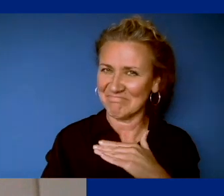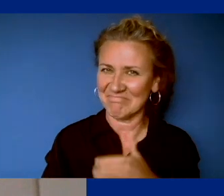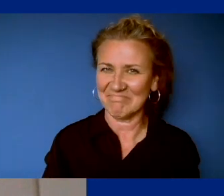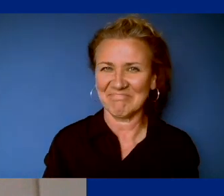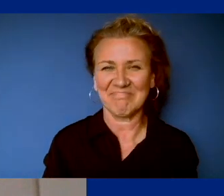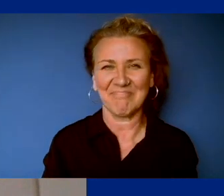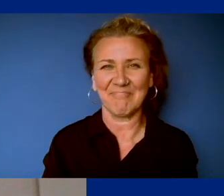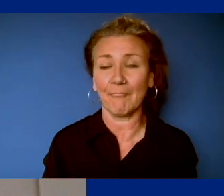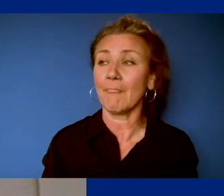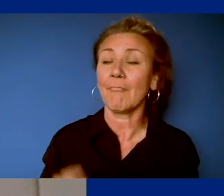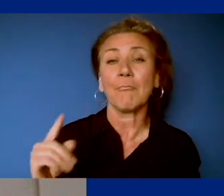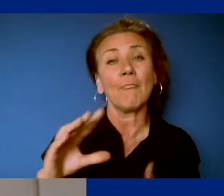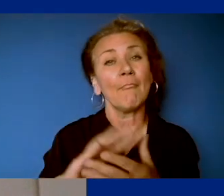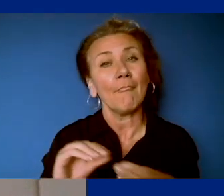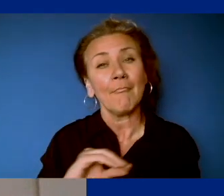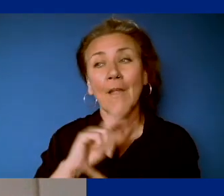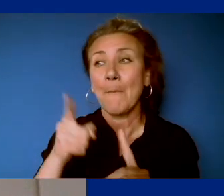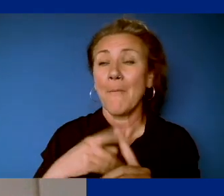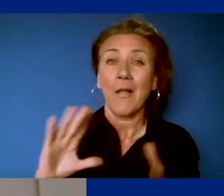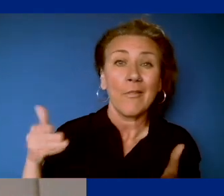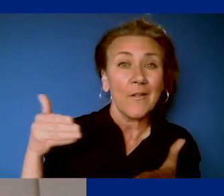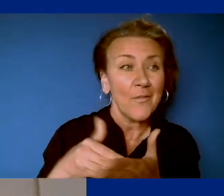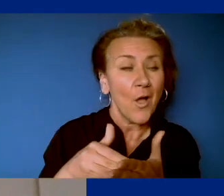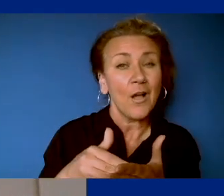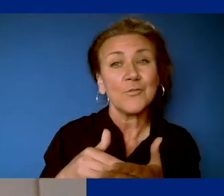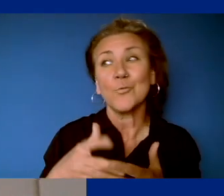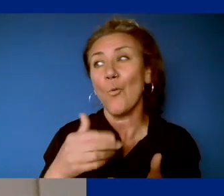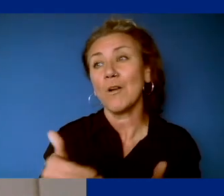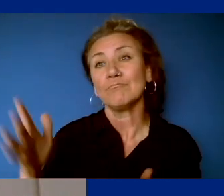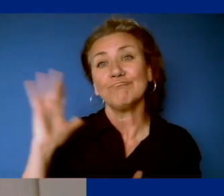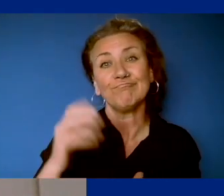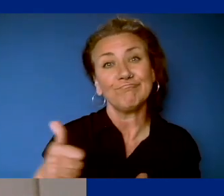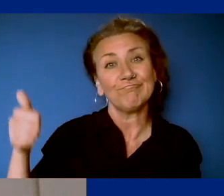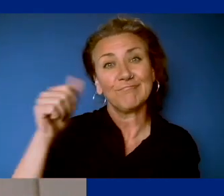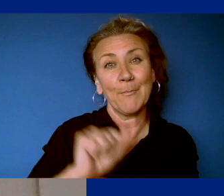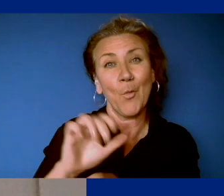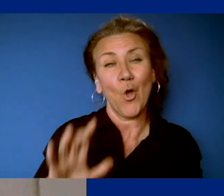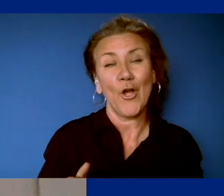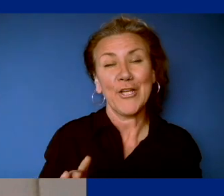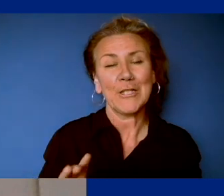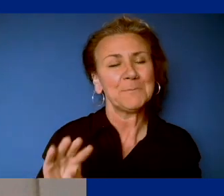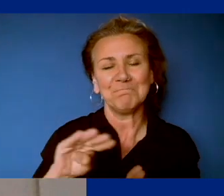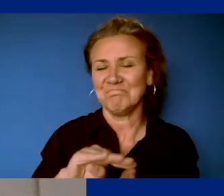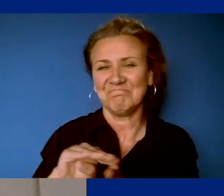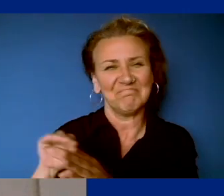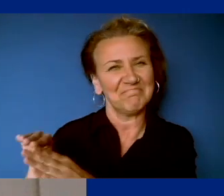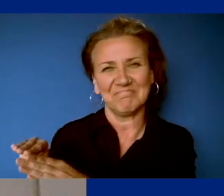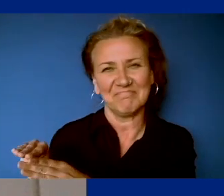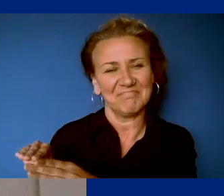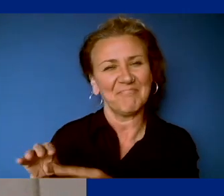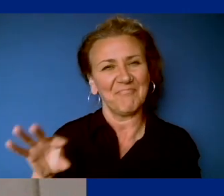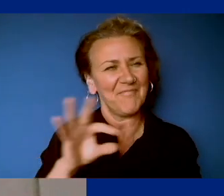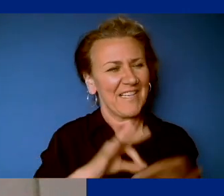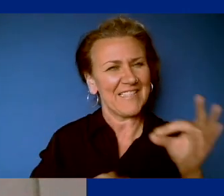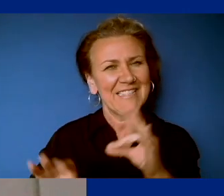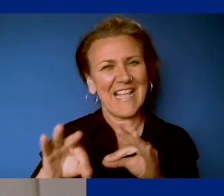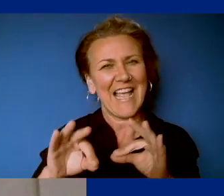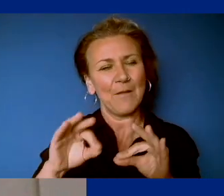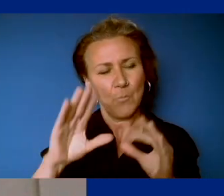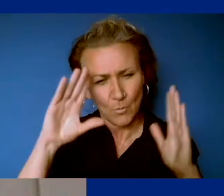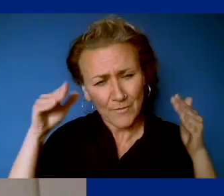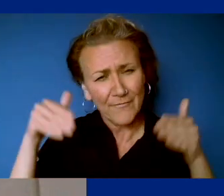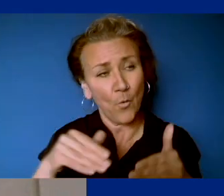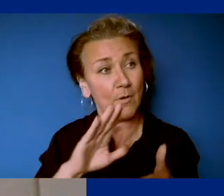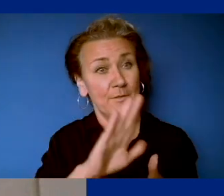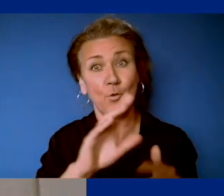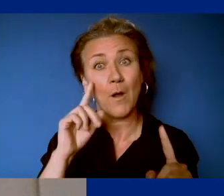grateful. I prefer not to speak about our lawsuit or our former employer. Instead, in the spirit of the Foundation's mission